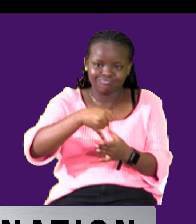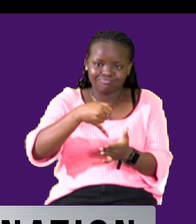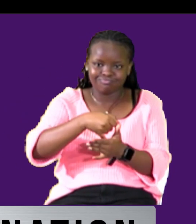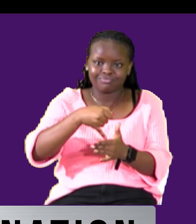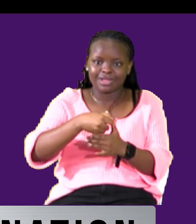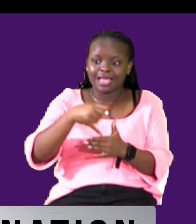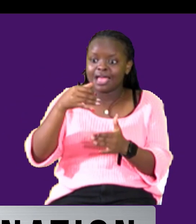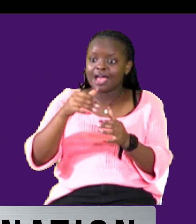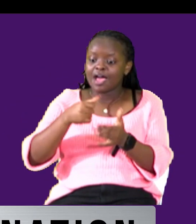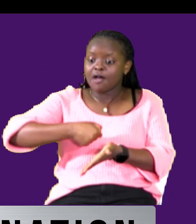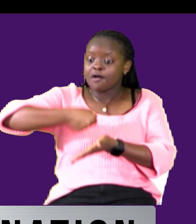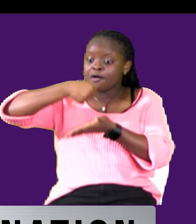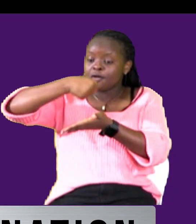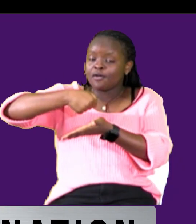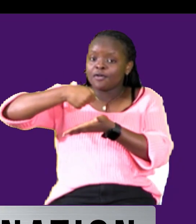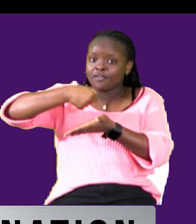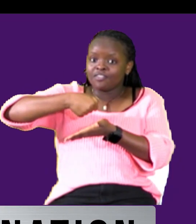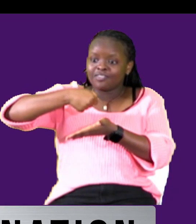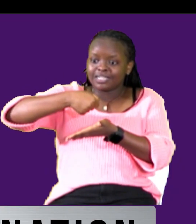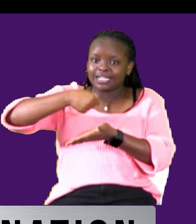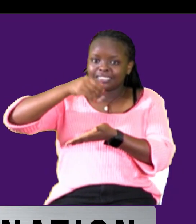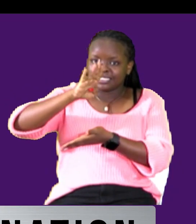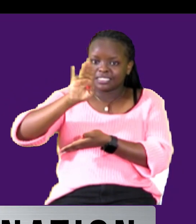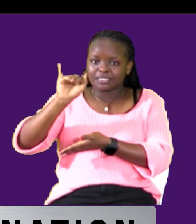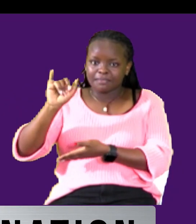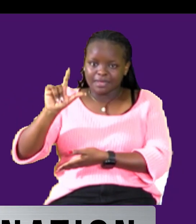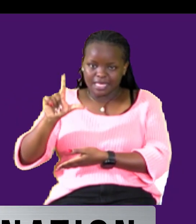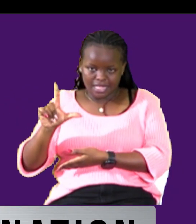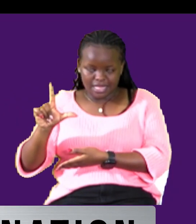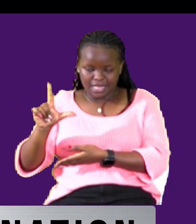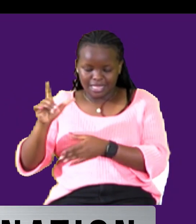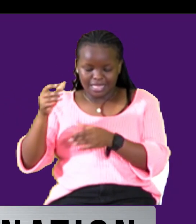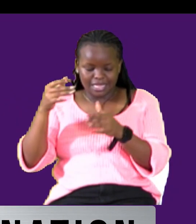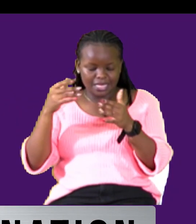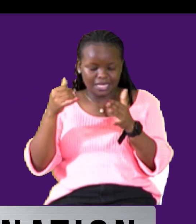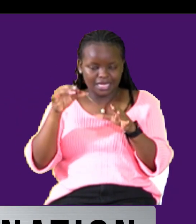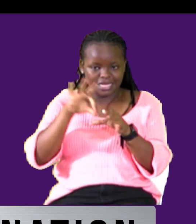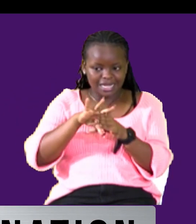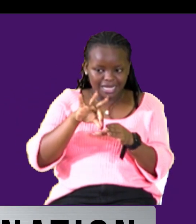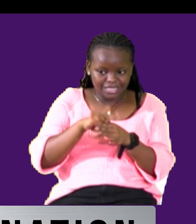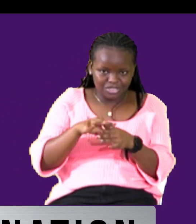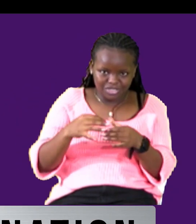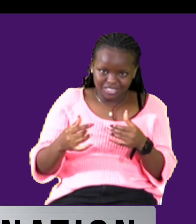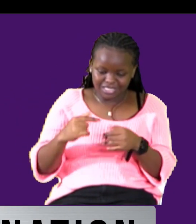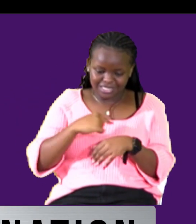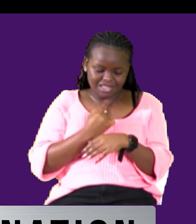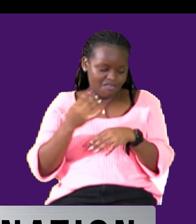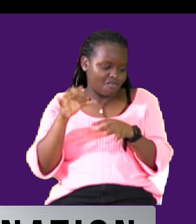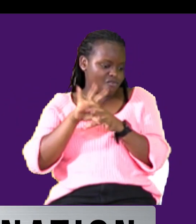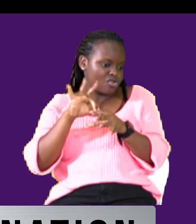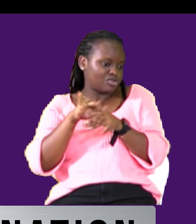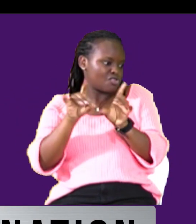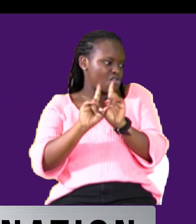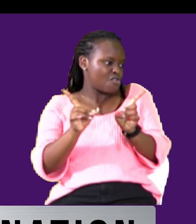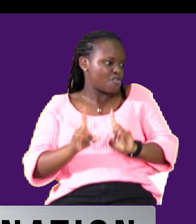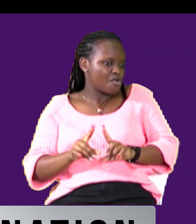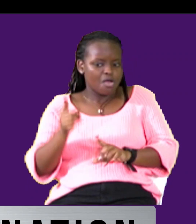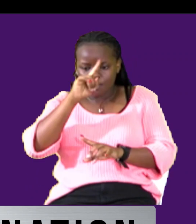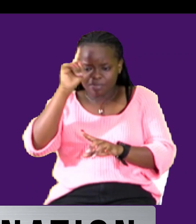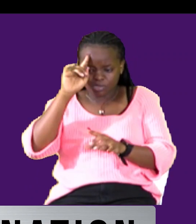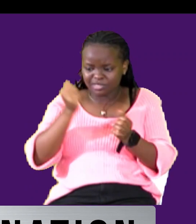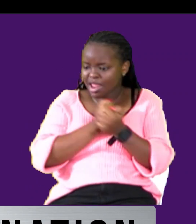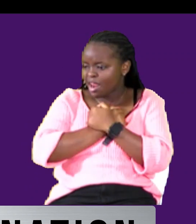finance bill, the issues of election, you know, when you say vote apathy, mimi sitapiga kura because sipendi